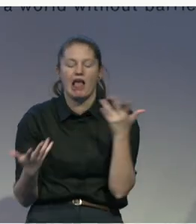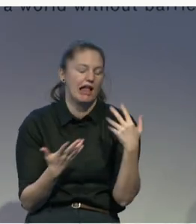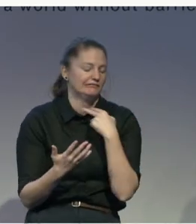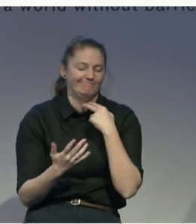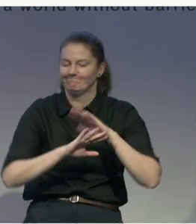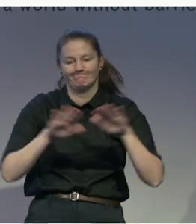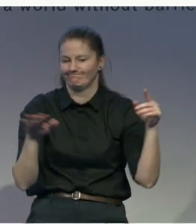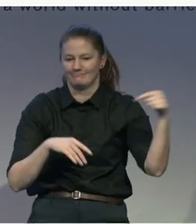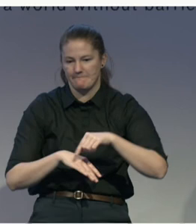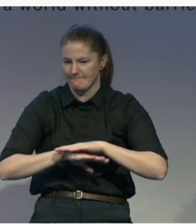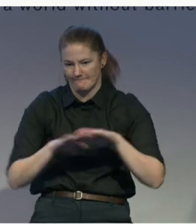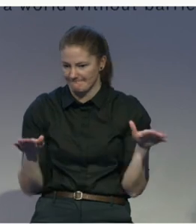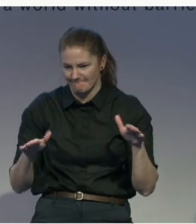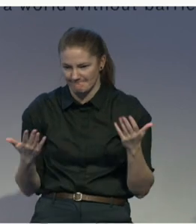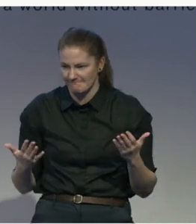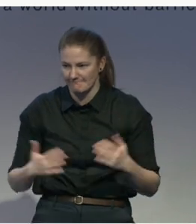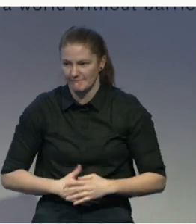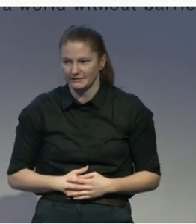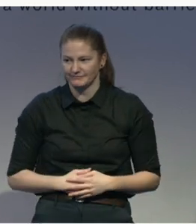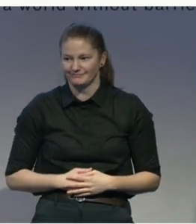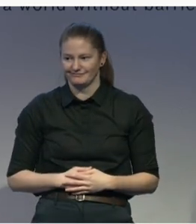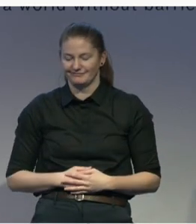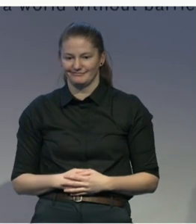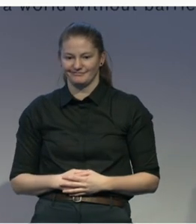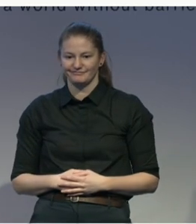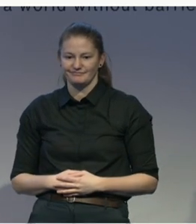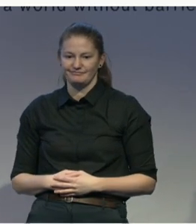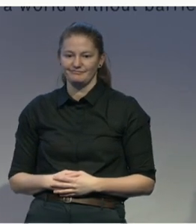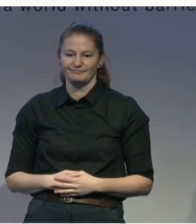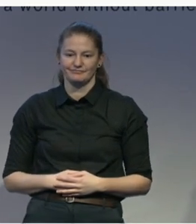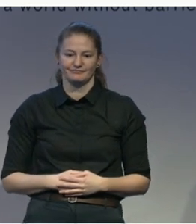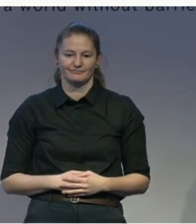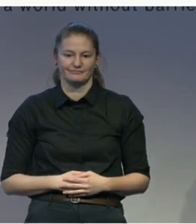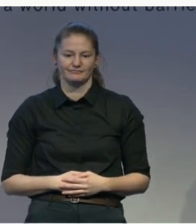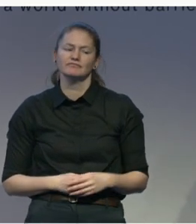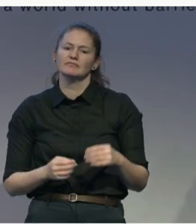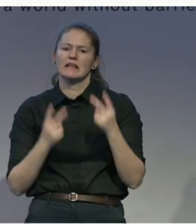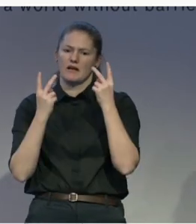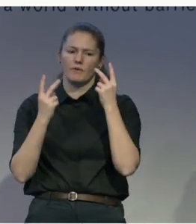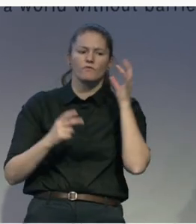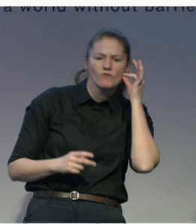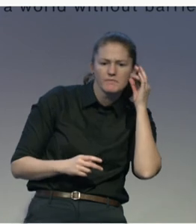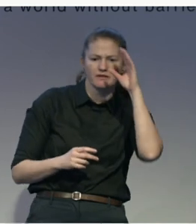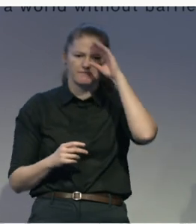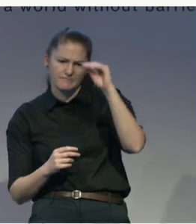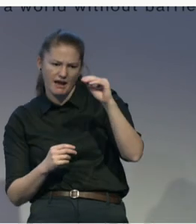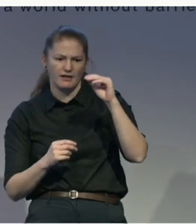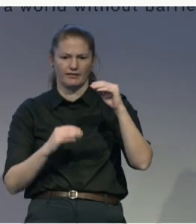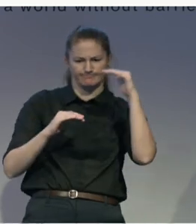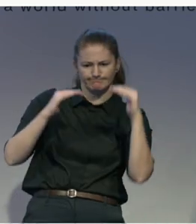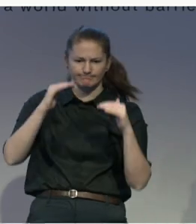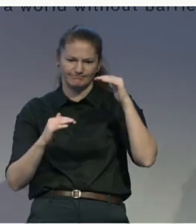then it doesn't always happen. I mean, you just look and make the observation you've made today, it doesn't always happen. We try,